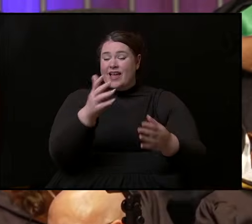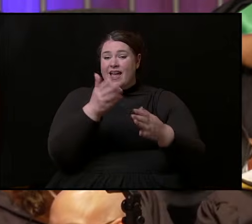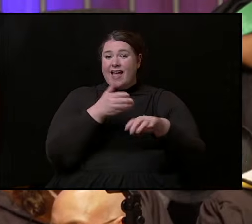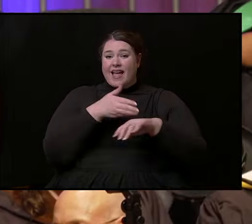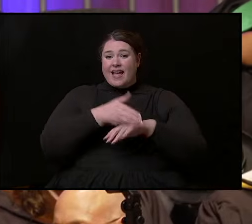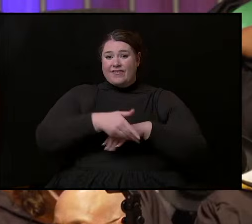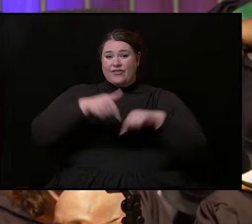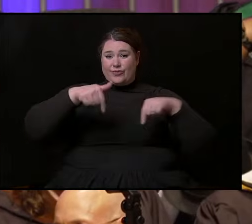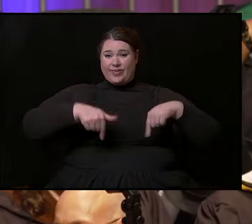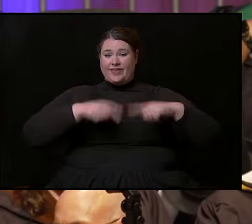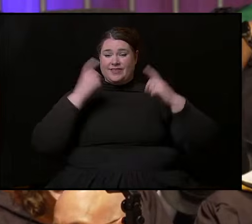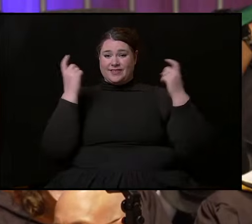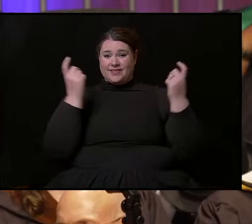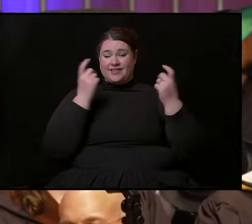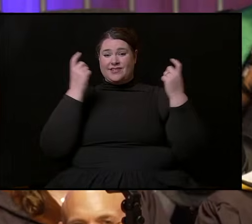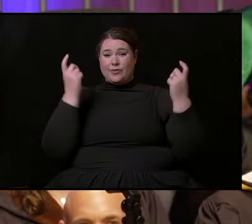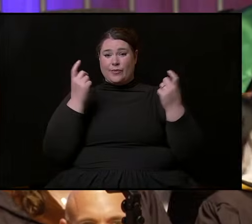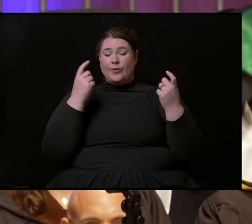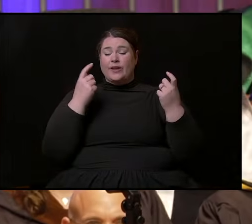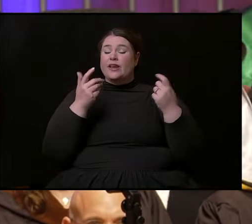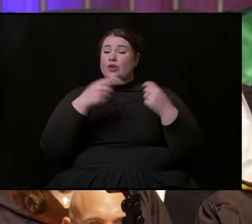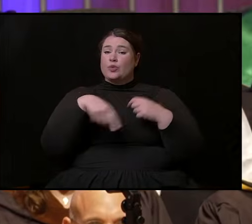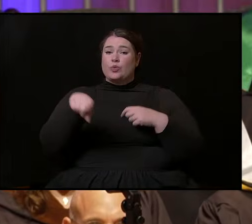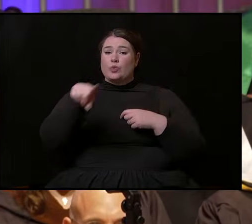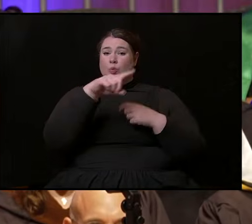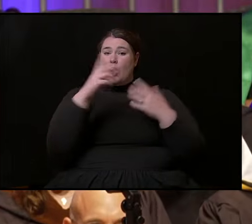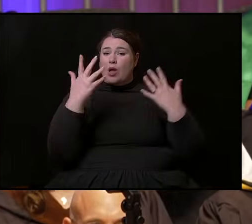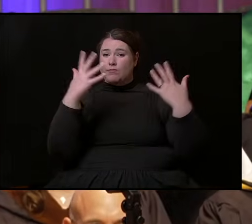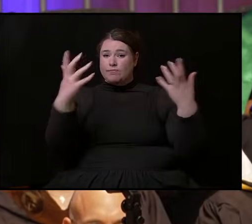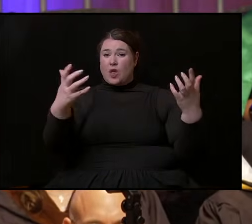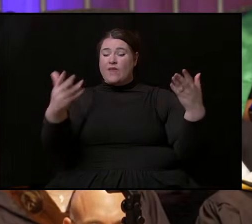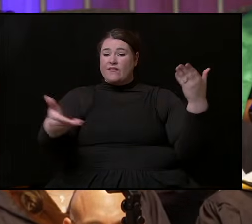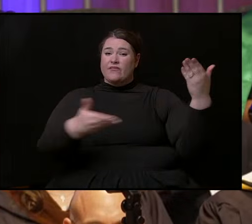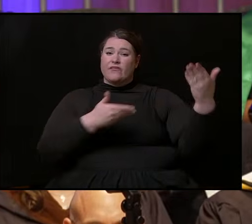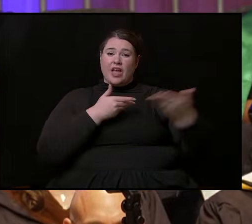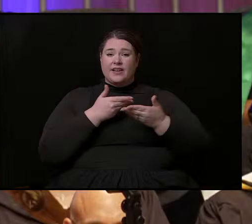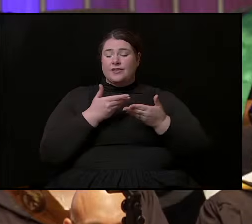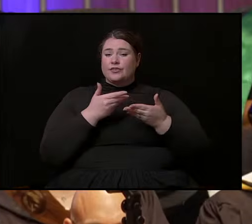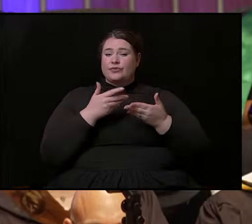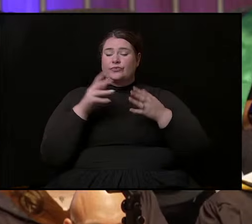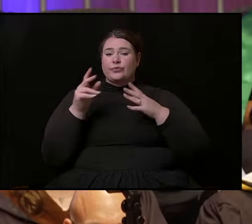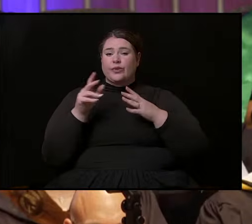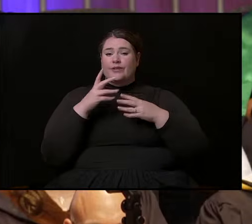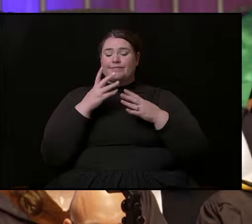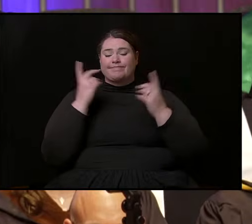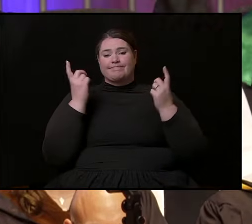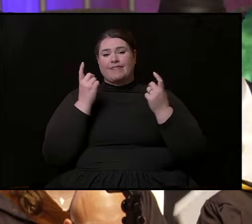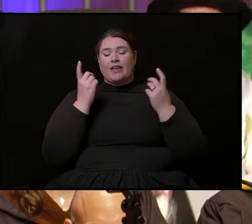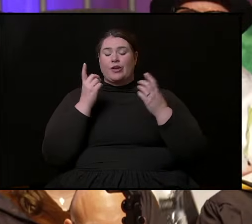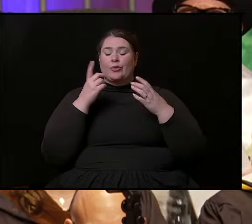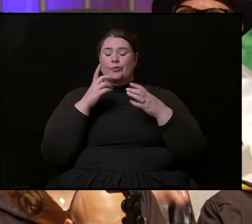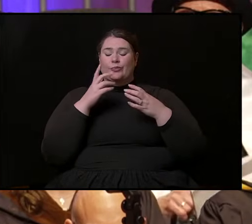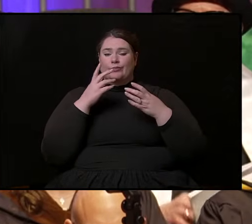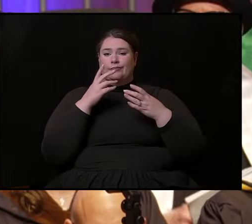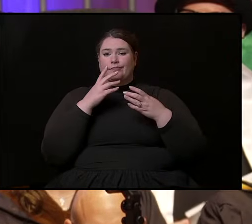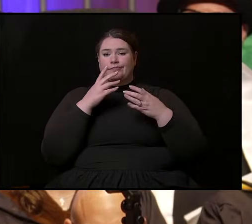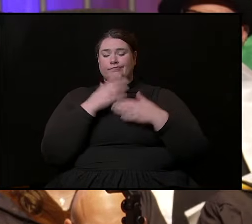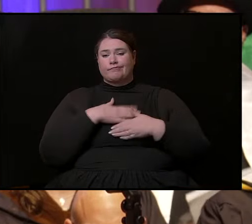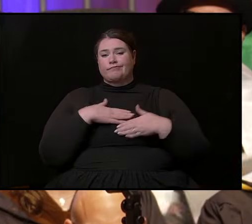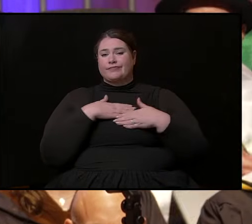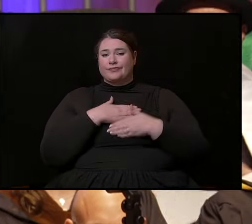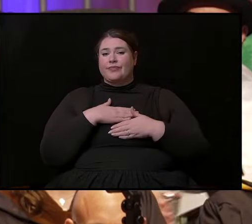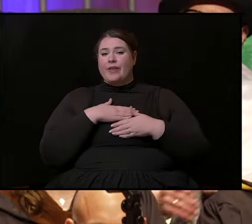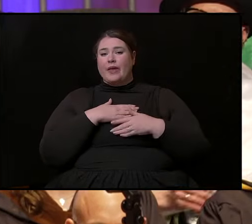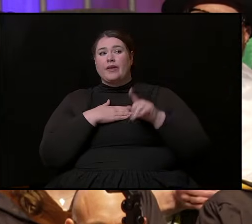these exercises, I would like to invite everyone back to a reception in Cohen Plaza. It's up by the Brown Center